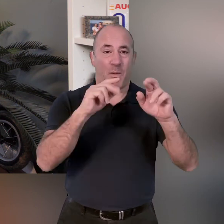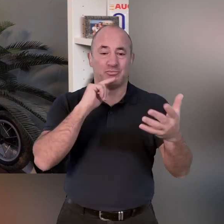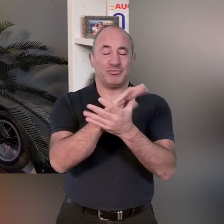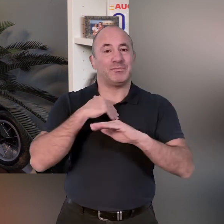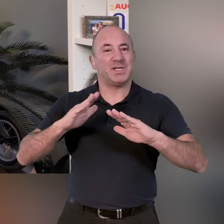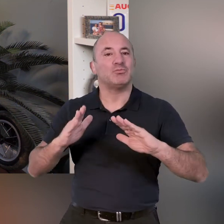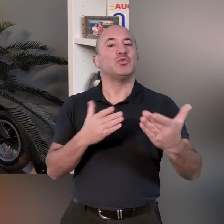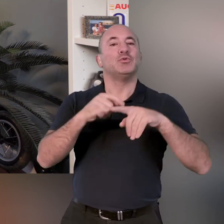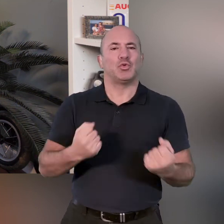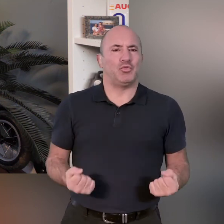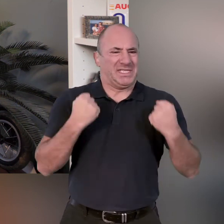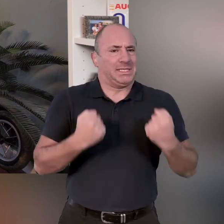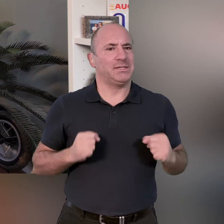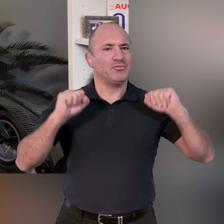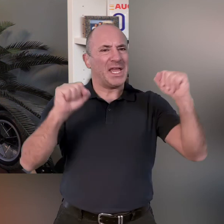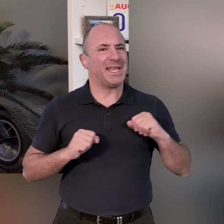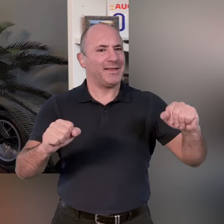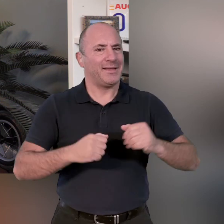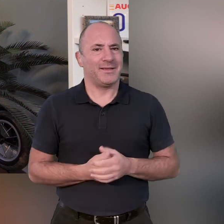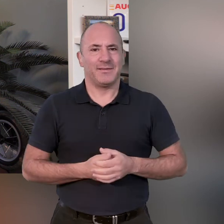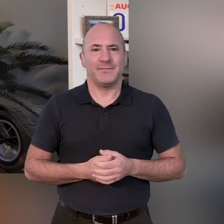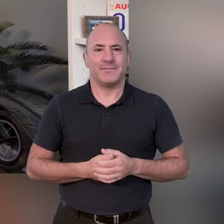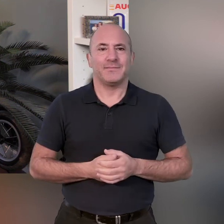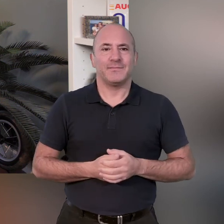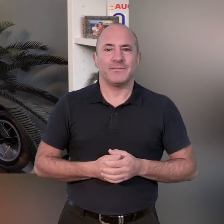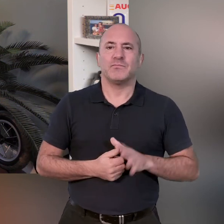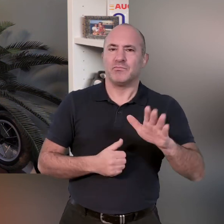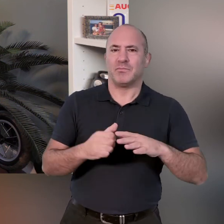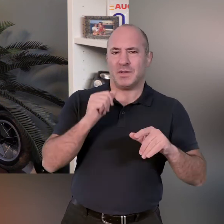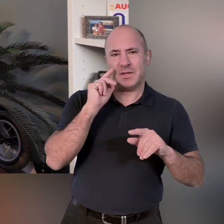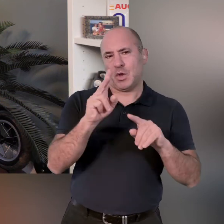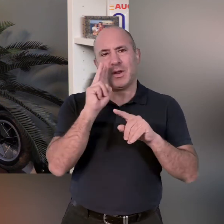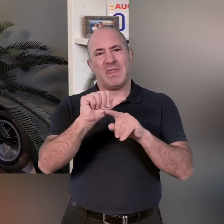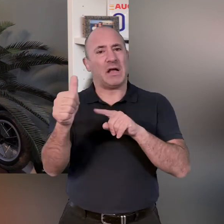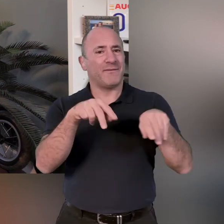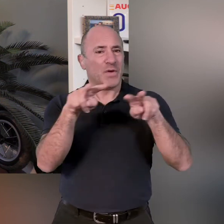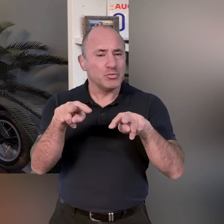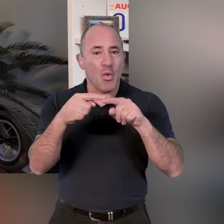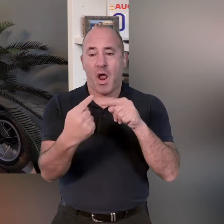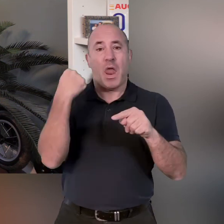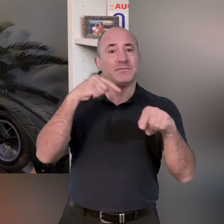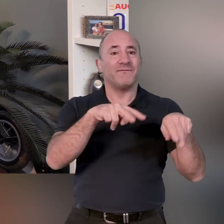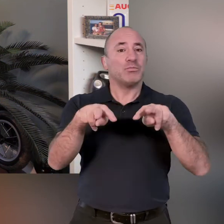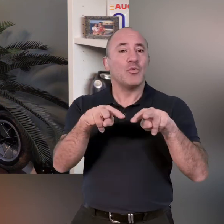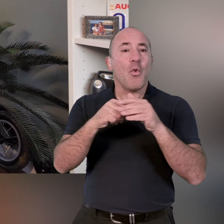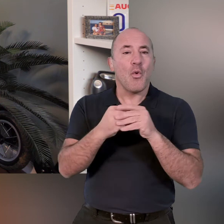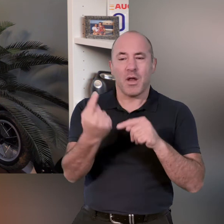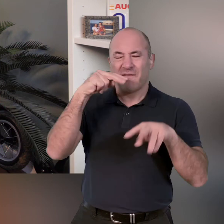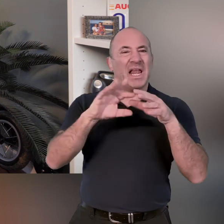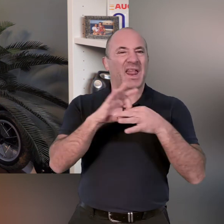enjoyed my introduction to resistance training. Be sure to have a look out for the next video and the previous video that I